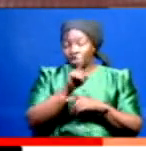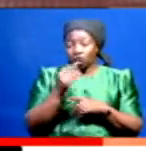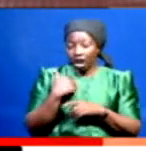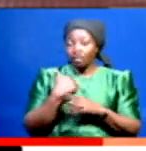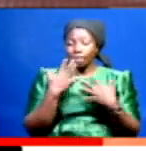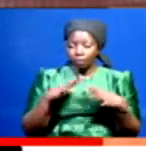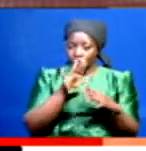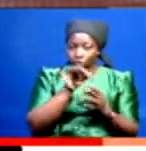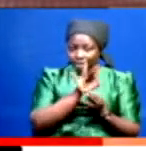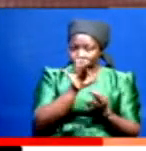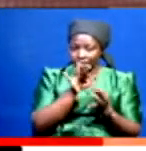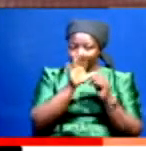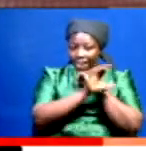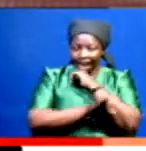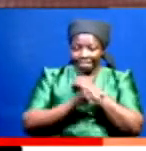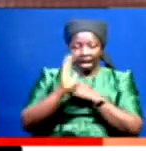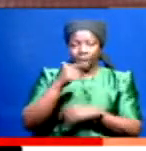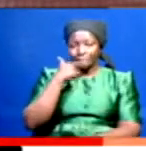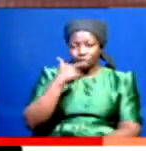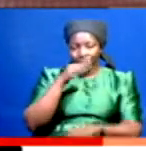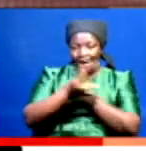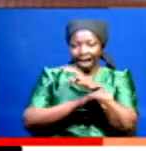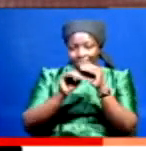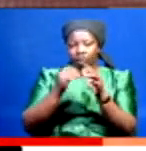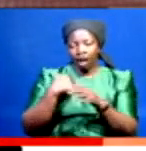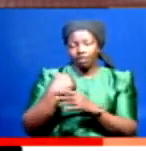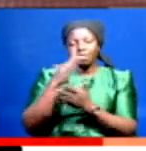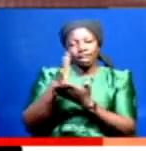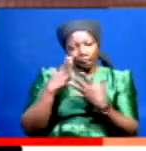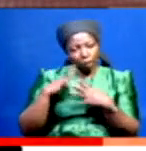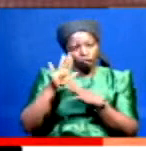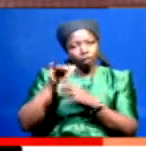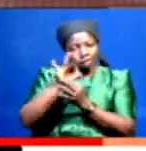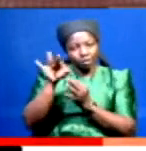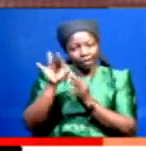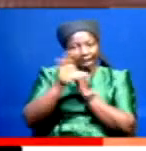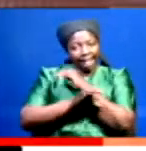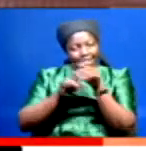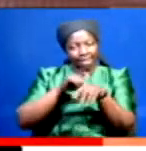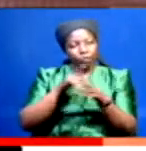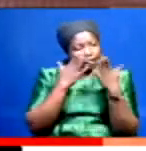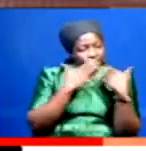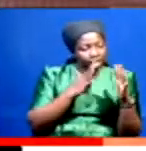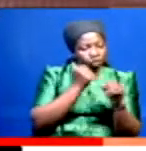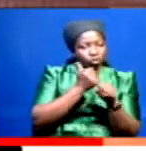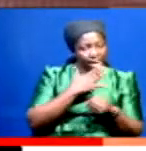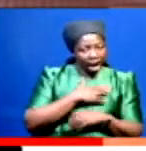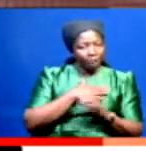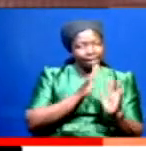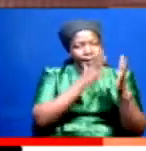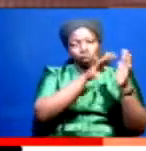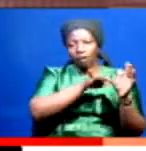country, I won't even mention the country, there are some people from a particular country, when we finish doing our Umrah and we are going back